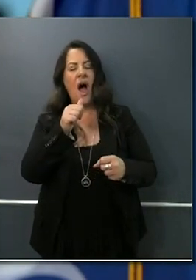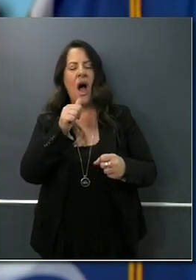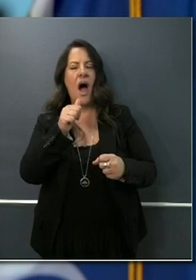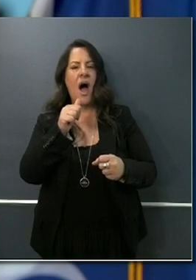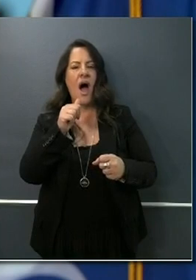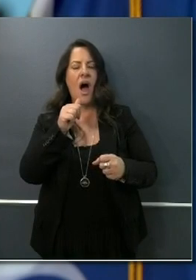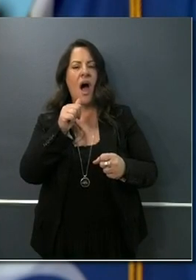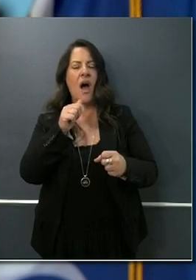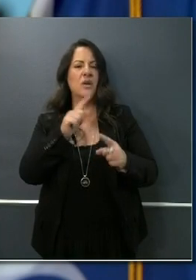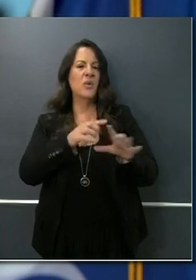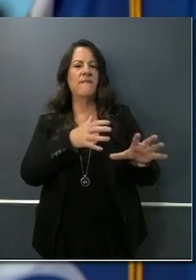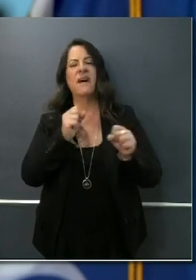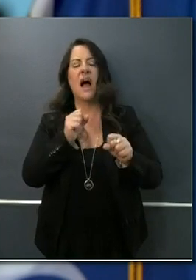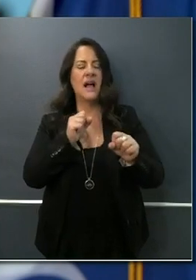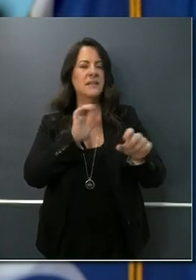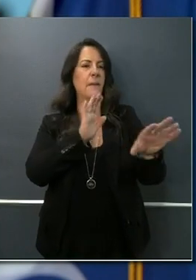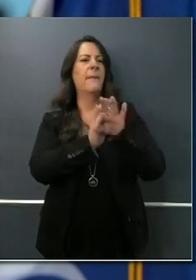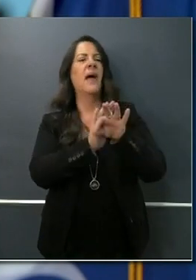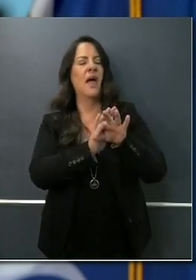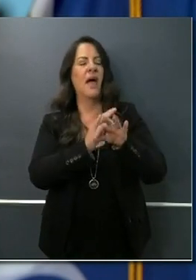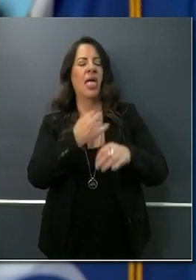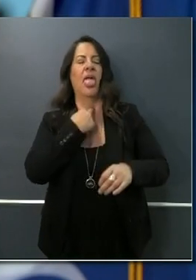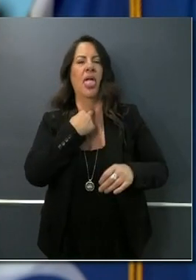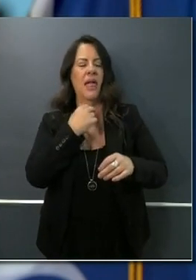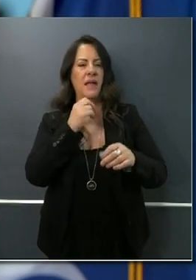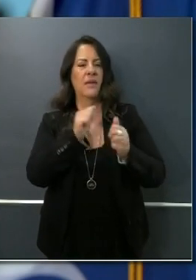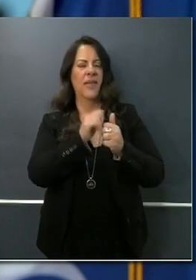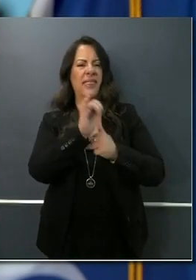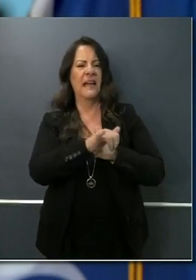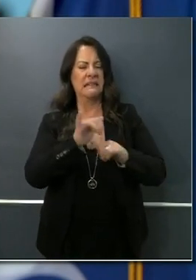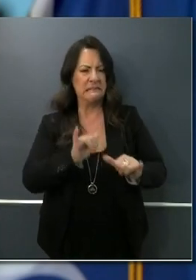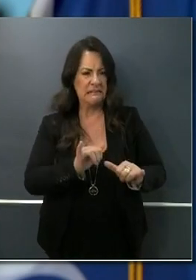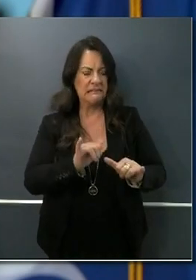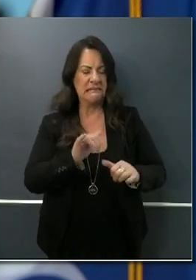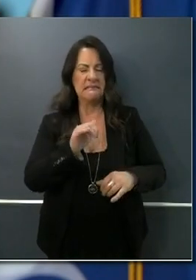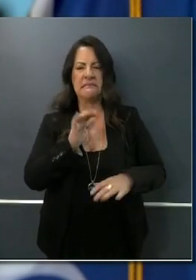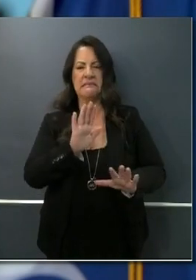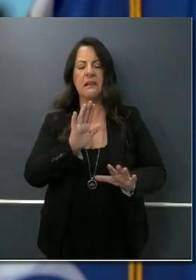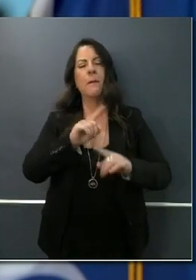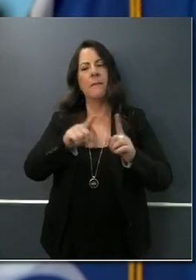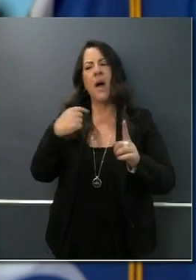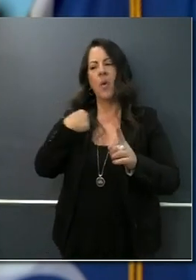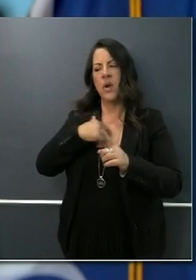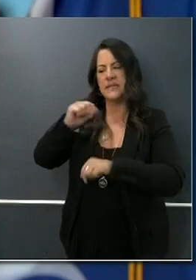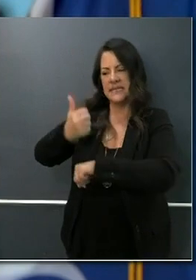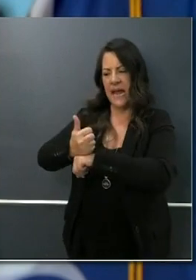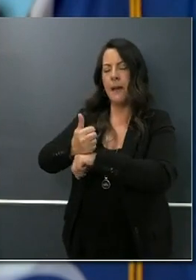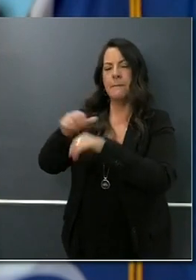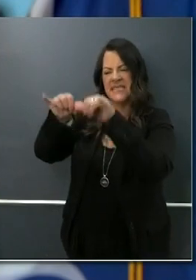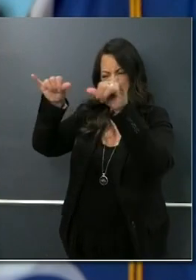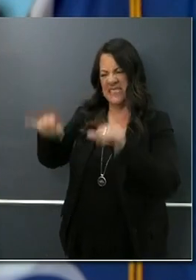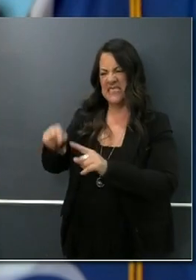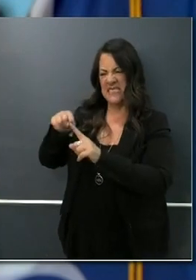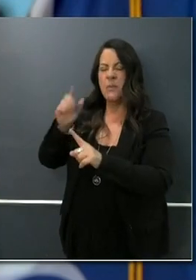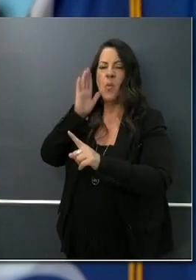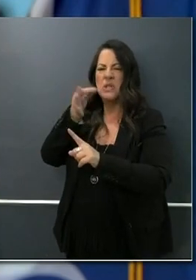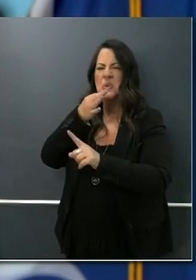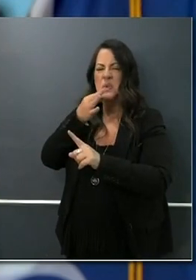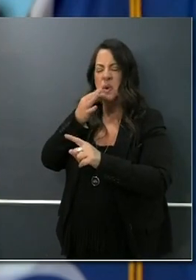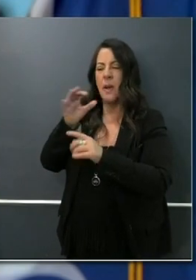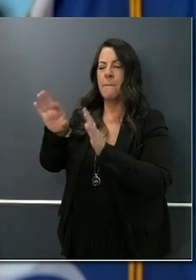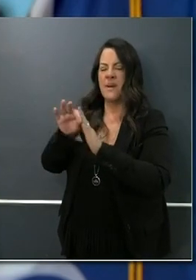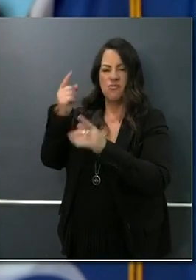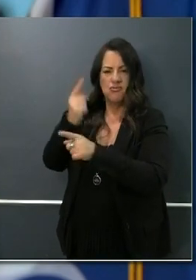and unnecessarily and lock ourselves in. But we are very close to having that platform set up as well. David Baker, Bloomberg